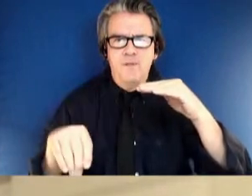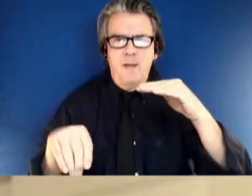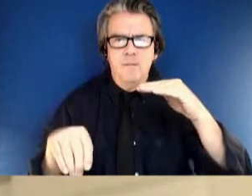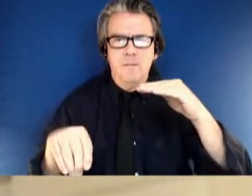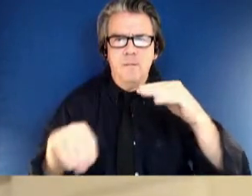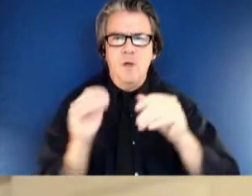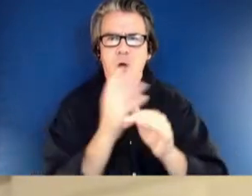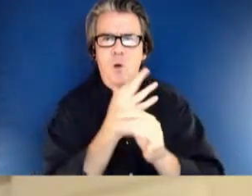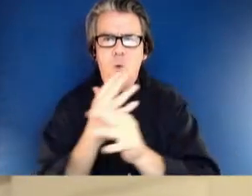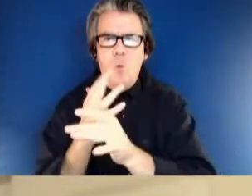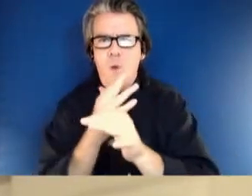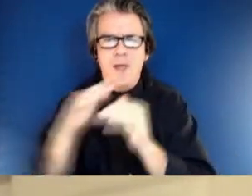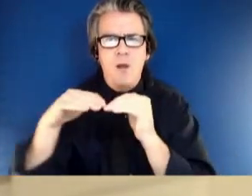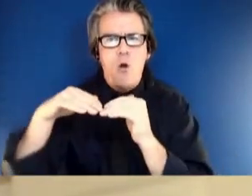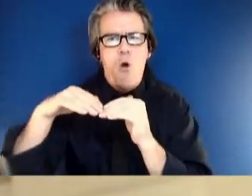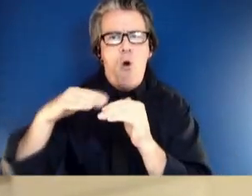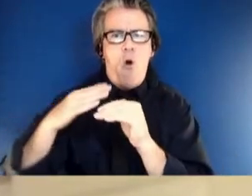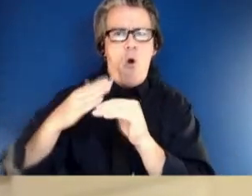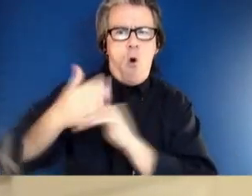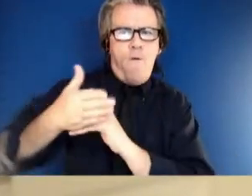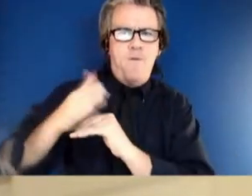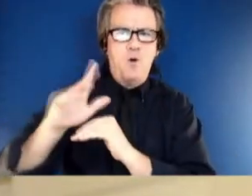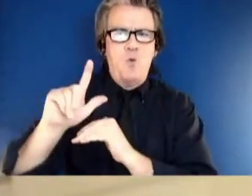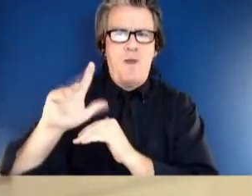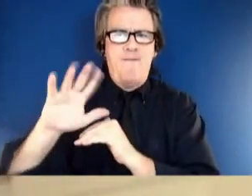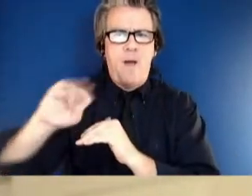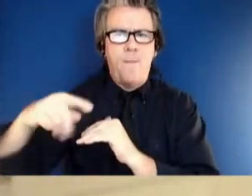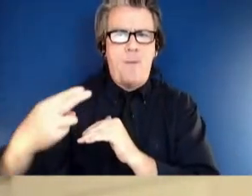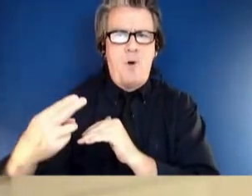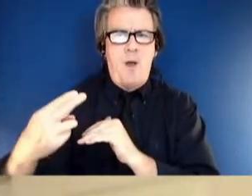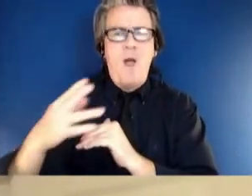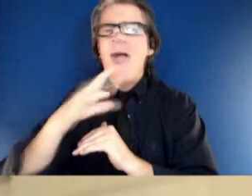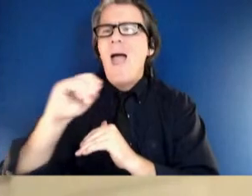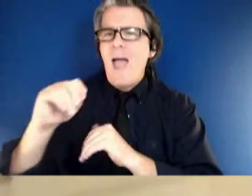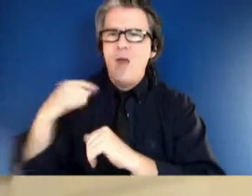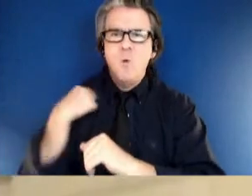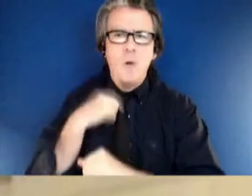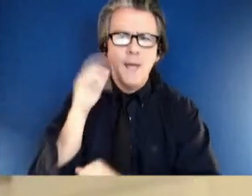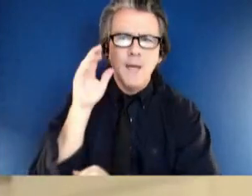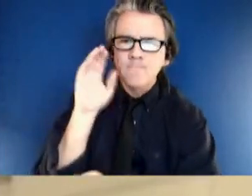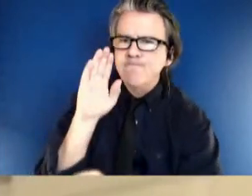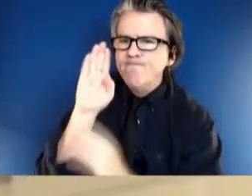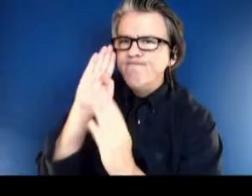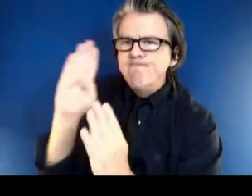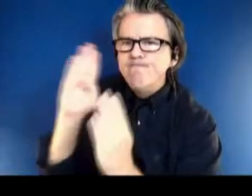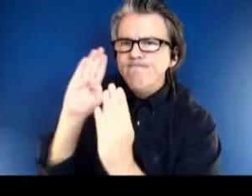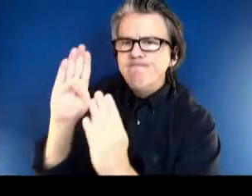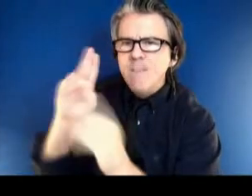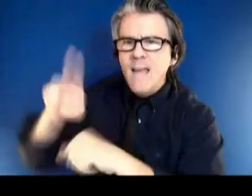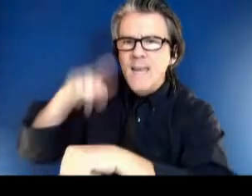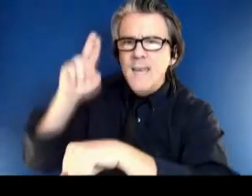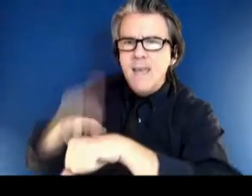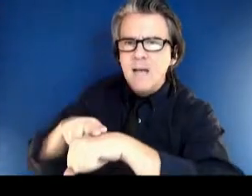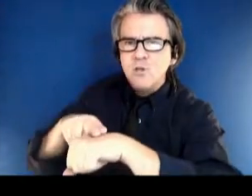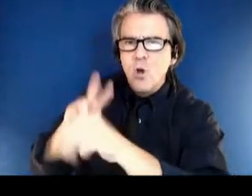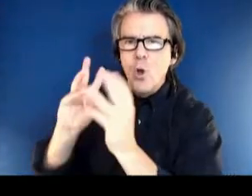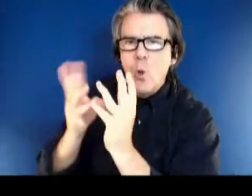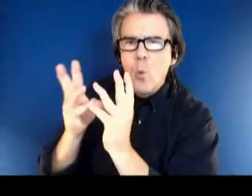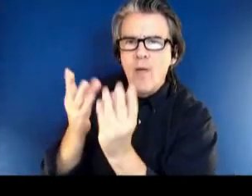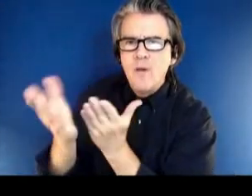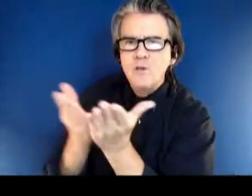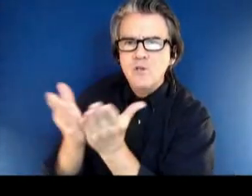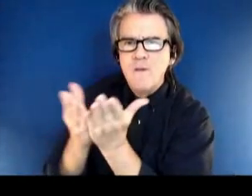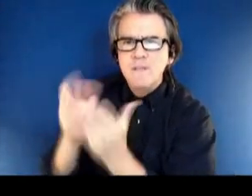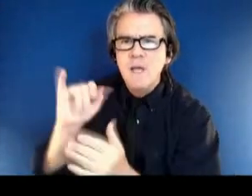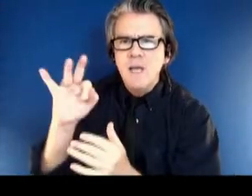per hour, and gusts above 45 miles per hour, a red flag warning from the National Weather Service, the condition of dry